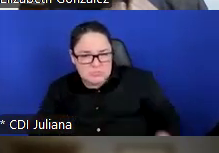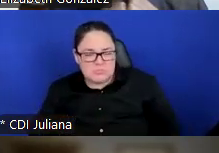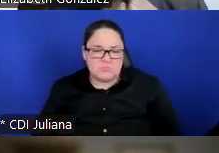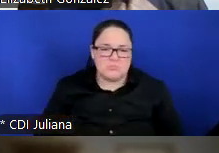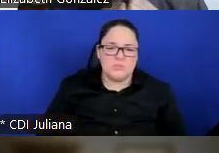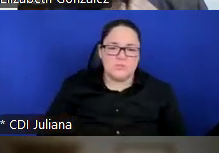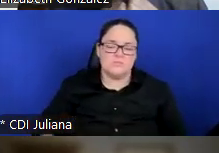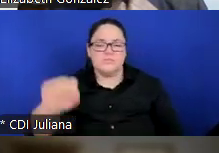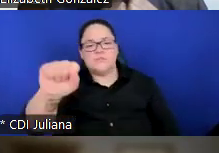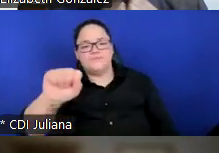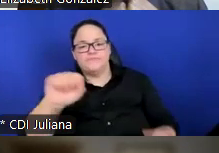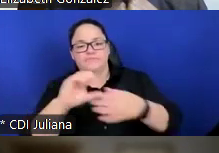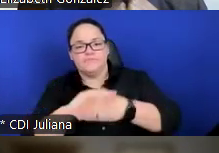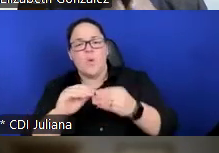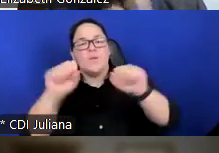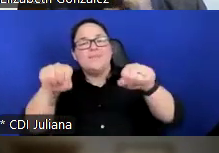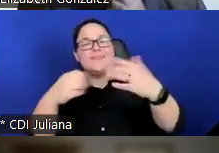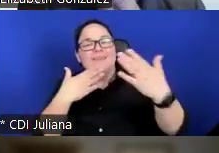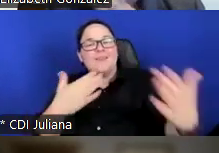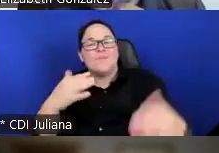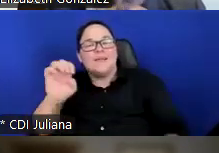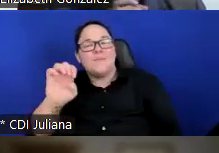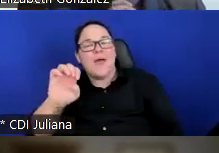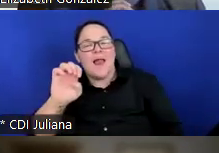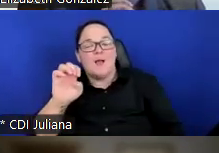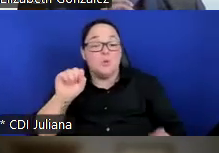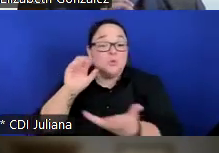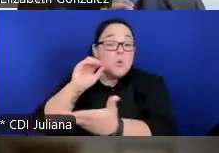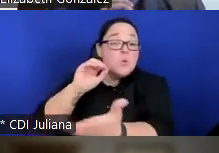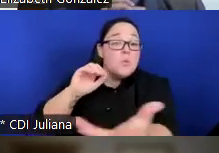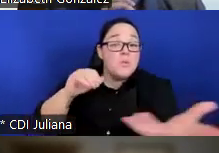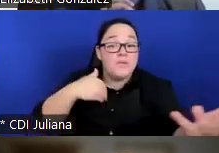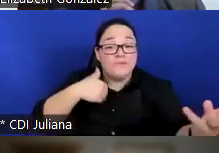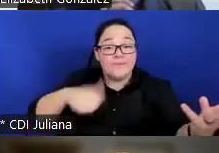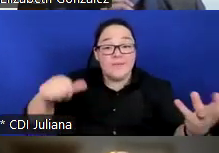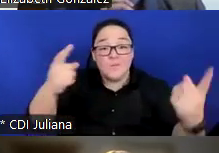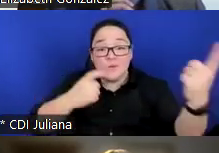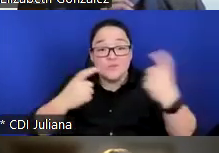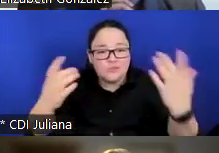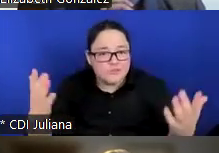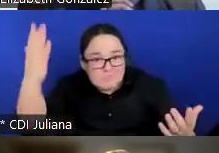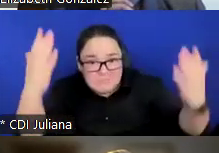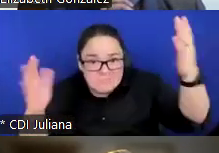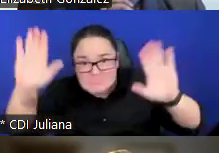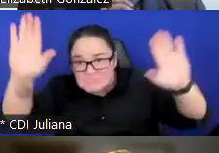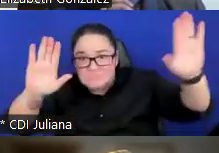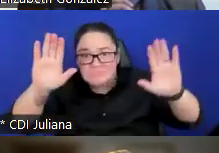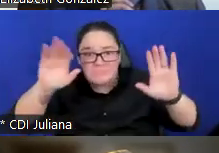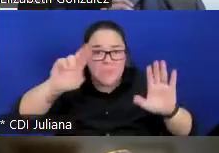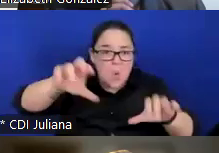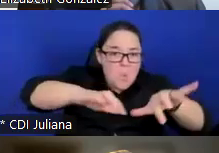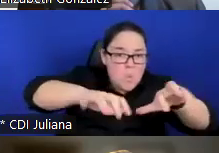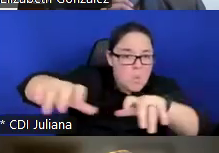Thank you, Elizabeth. If there are any more questions, feel free to raise your hand or put them in the Q&A.